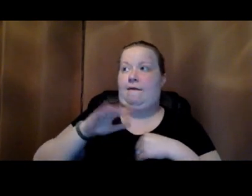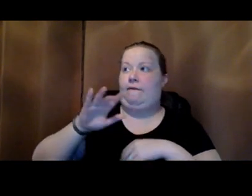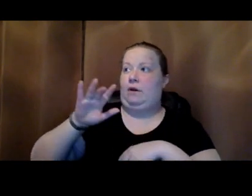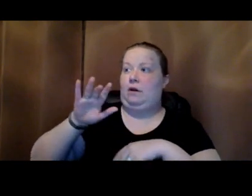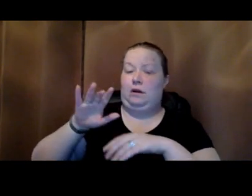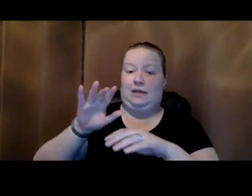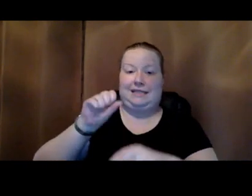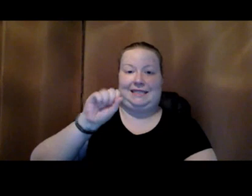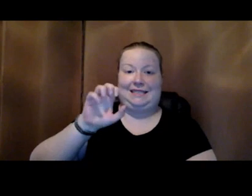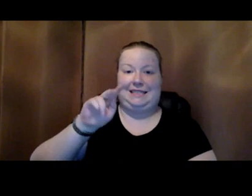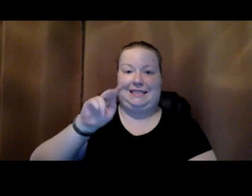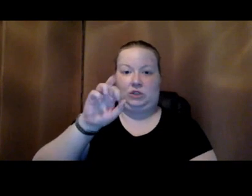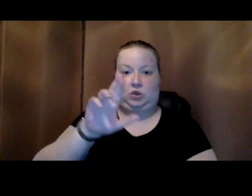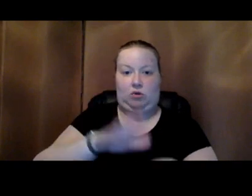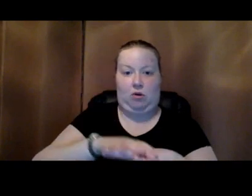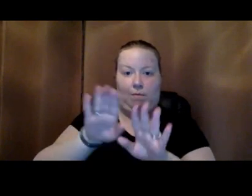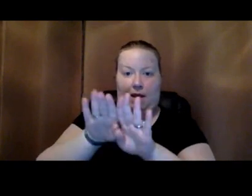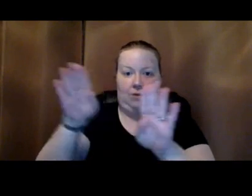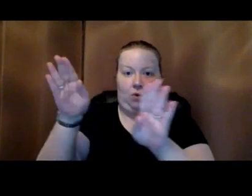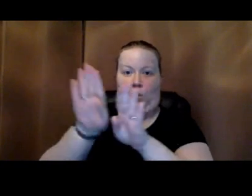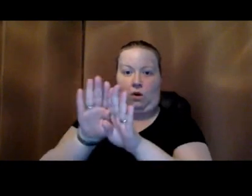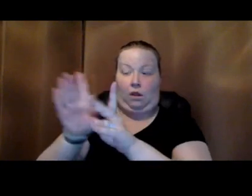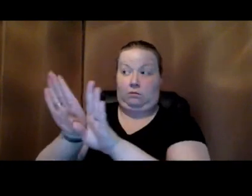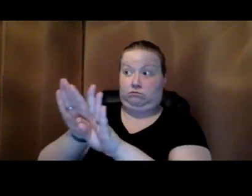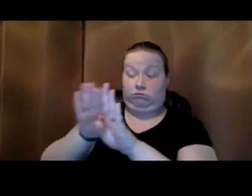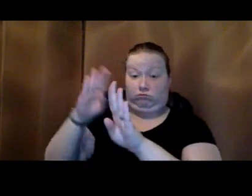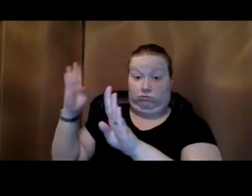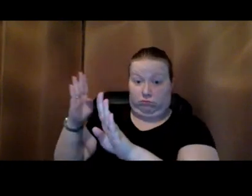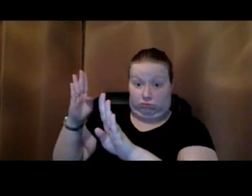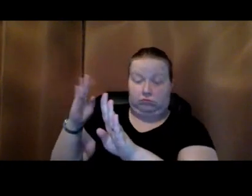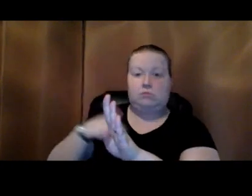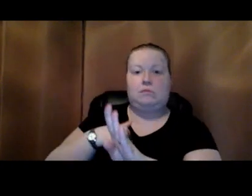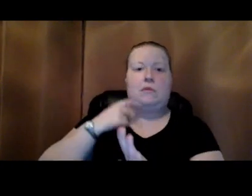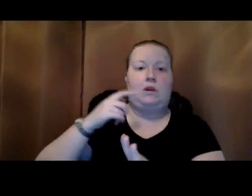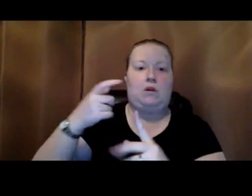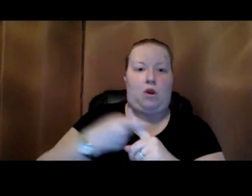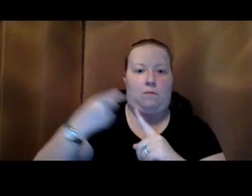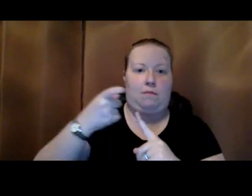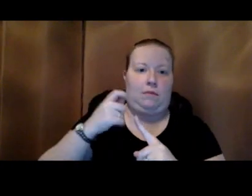the door to my office, I automatically go on mute in case I'm just about to be interrupted.